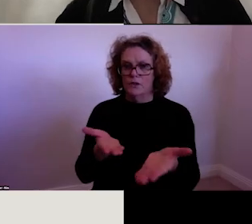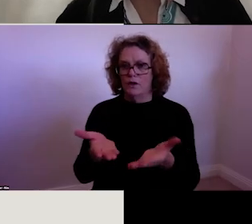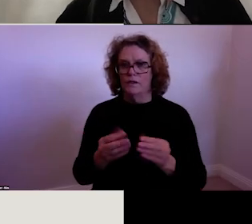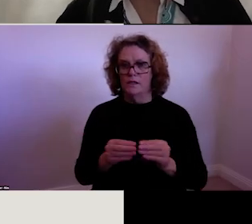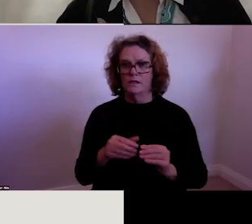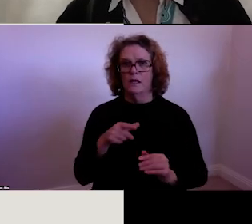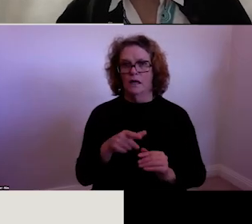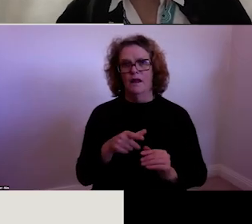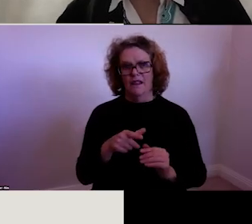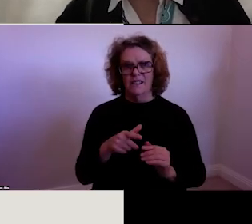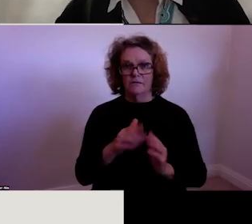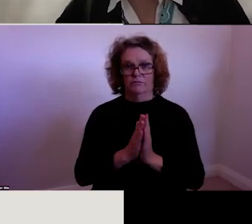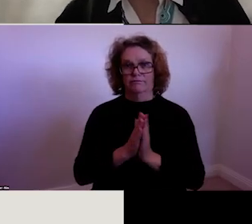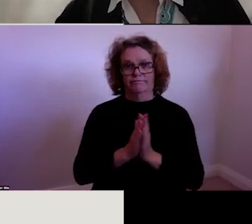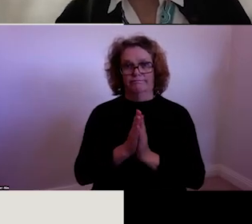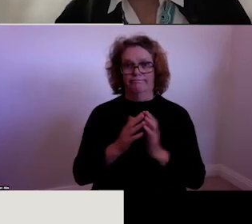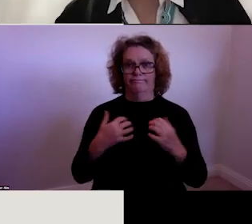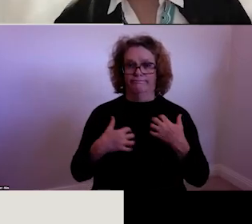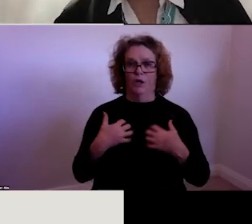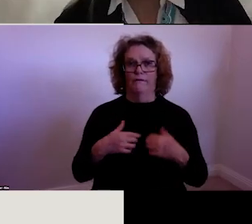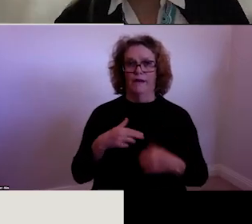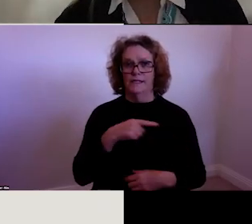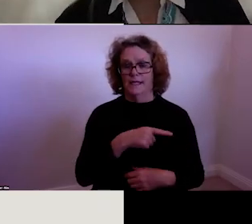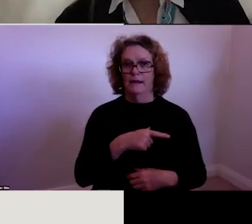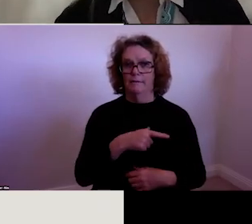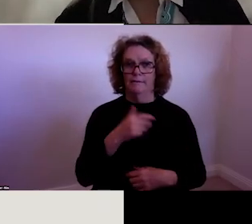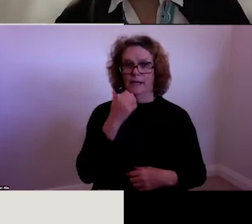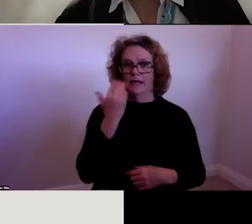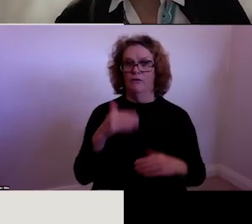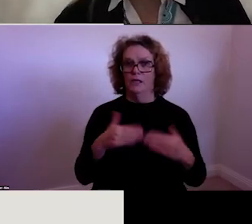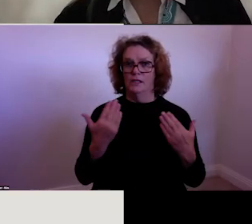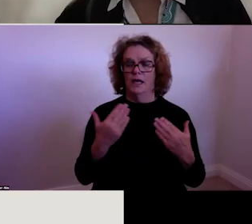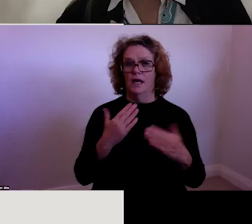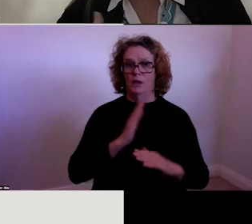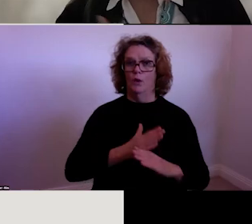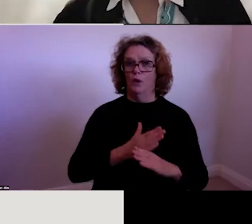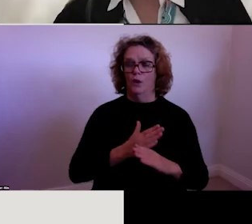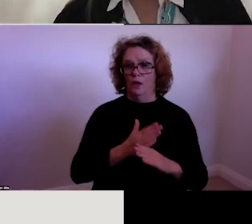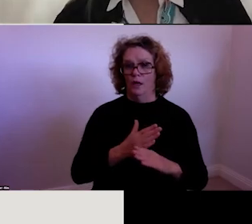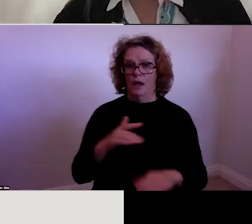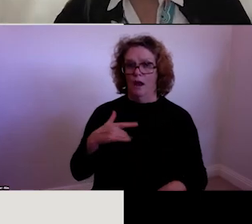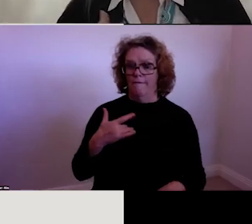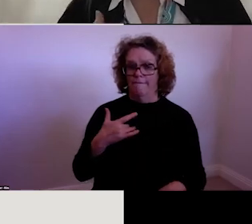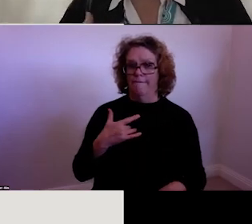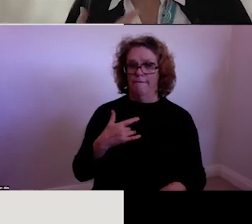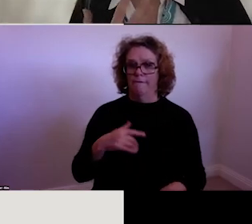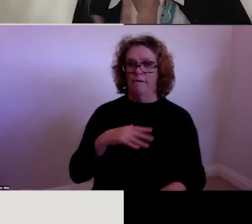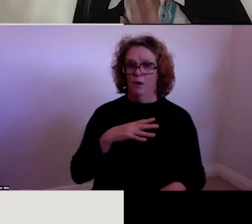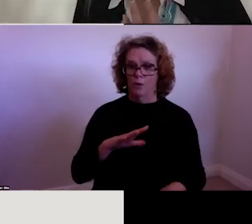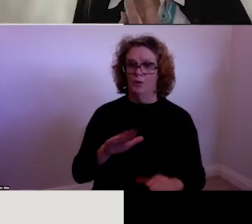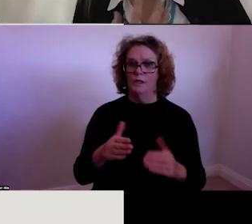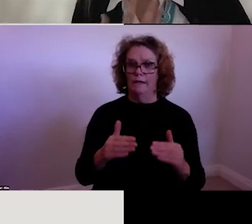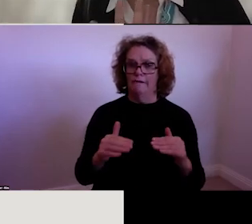big driver for them in their delivery of day-to-day care. So Dragana presented